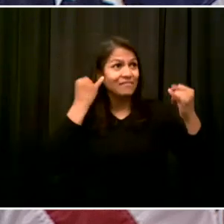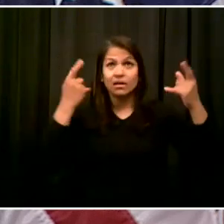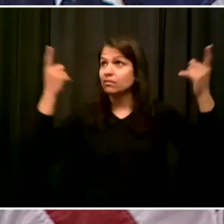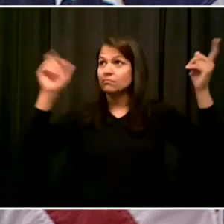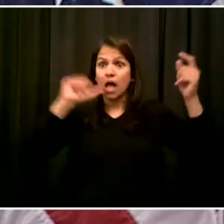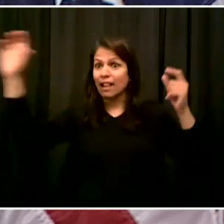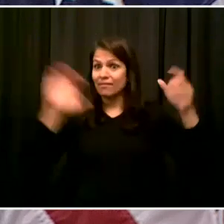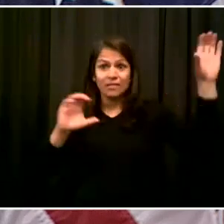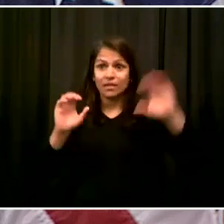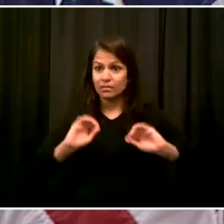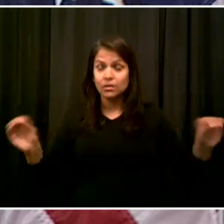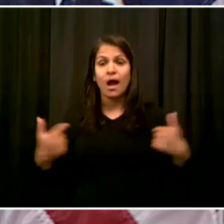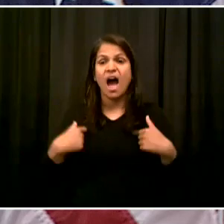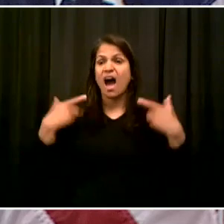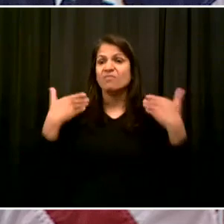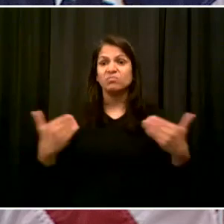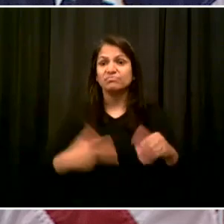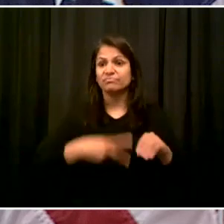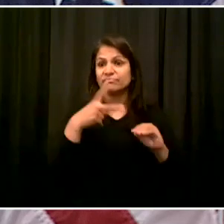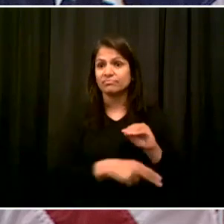scenario. We have to fight against that every day.